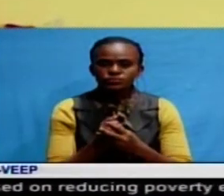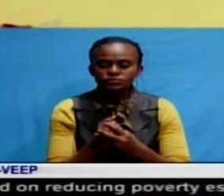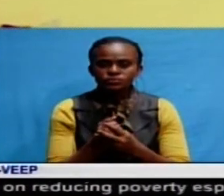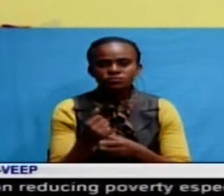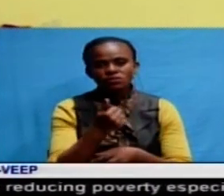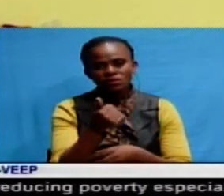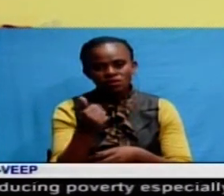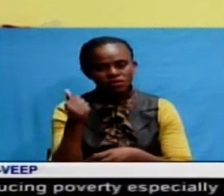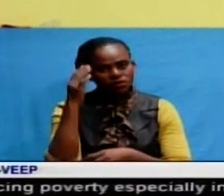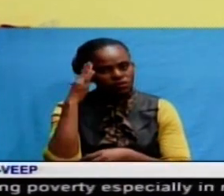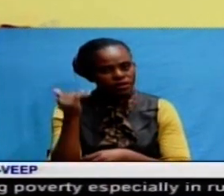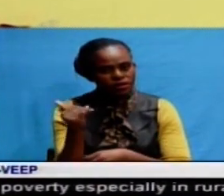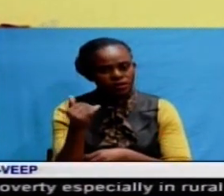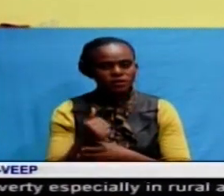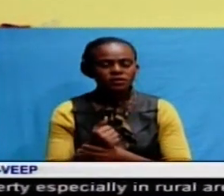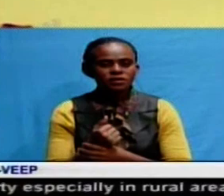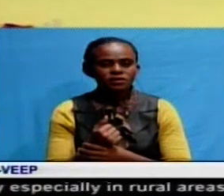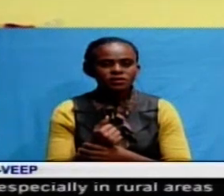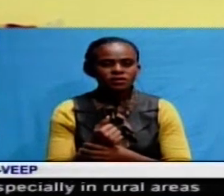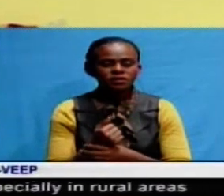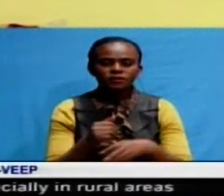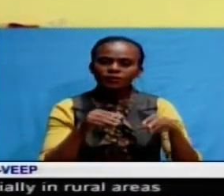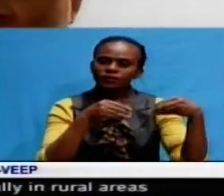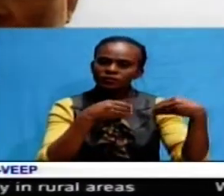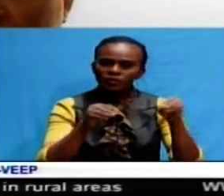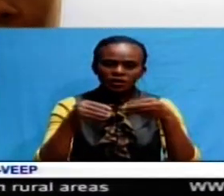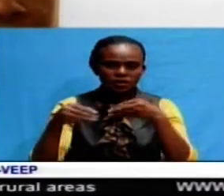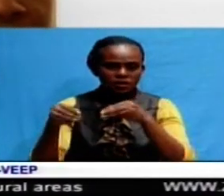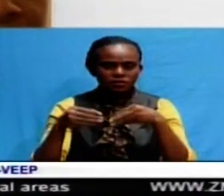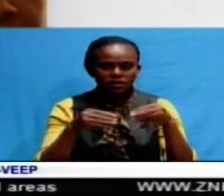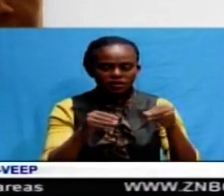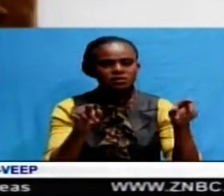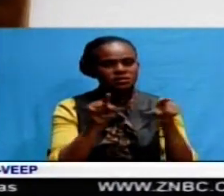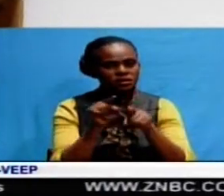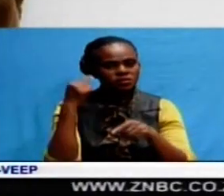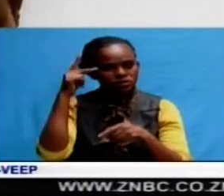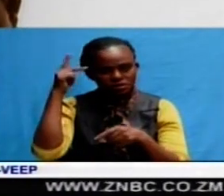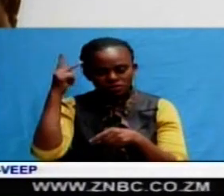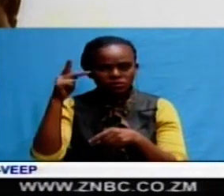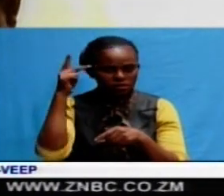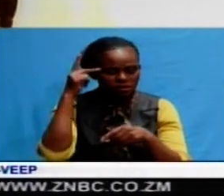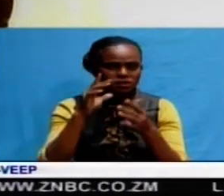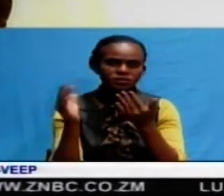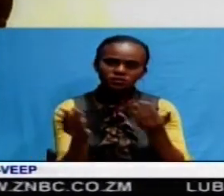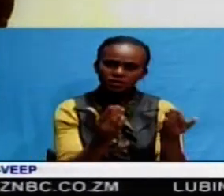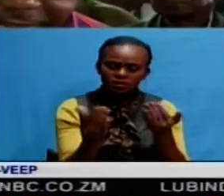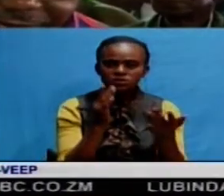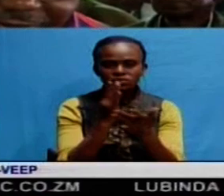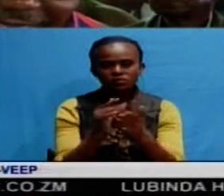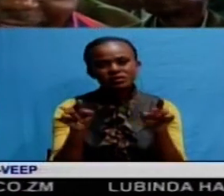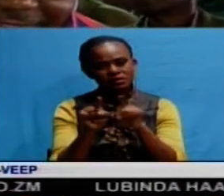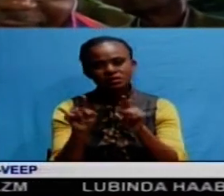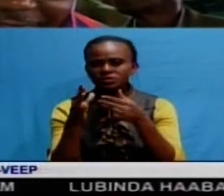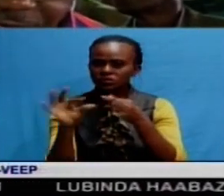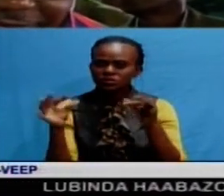Another reason was that of markets being politicized and bus stops being politicized. And another